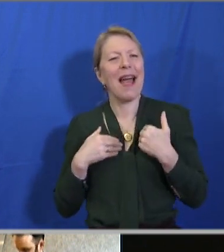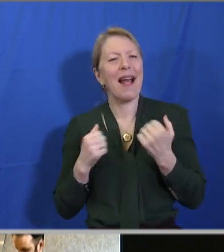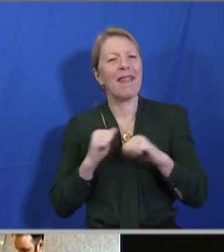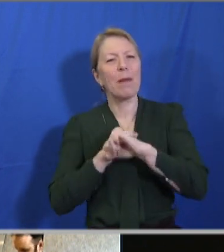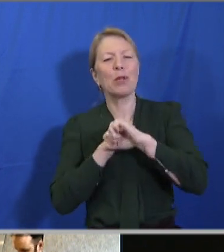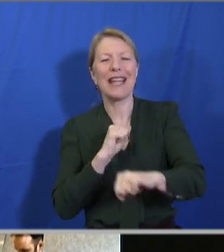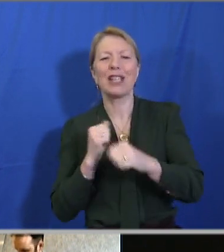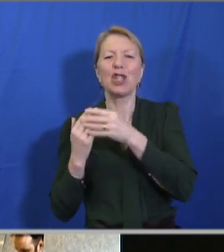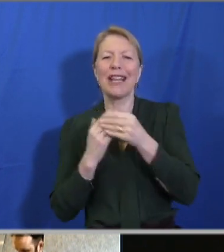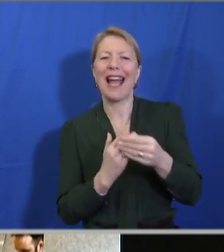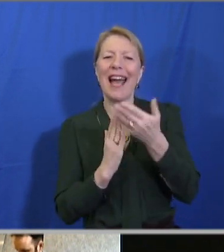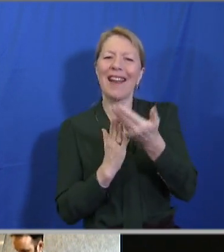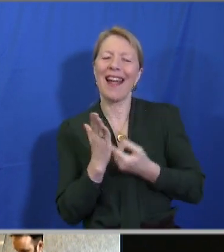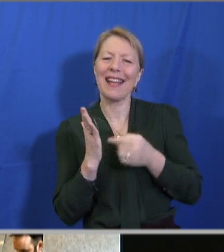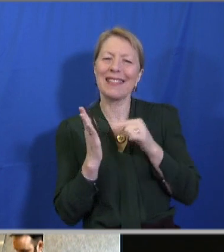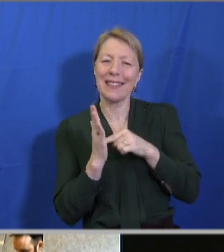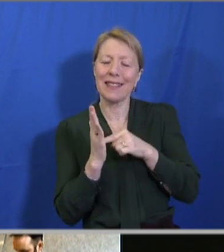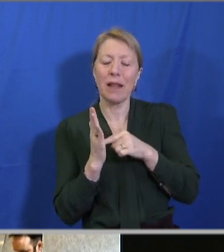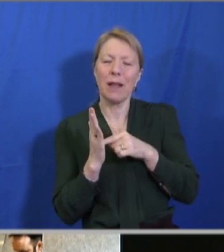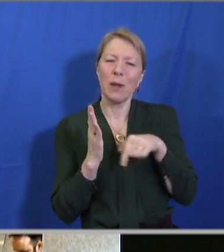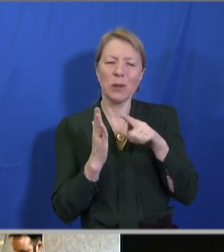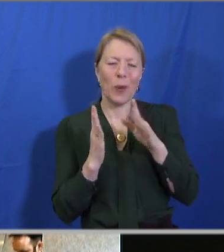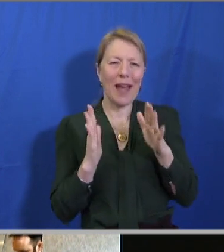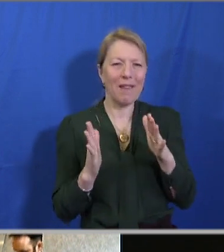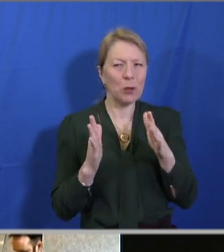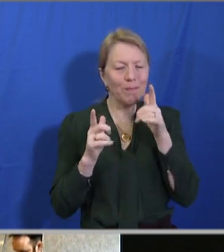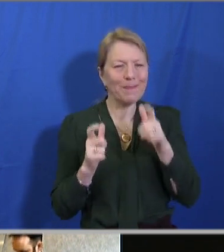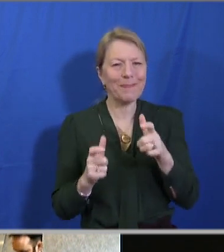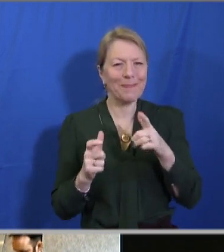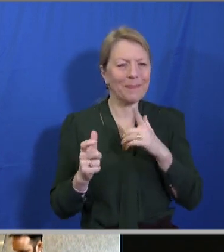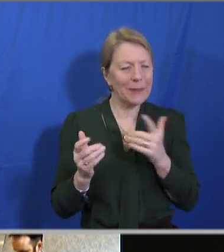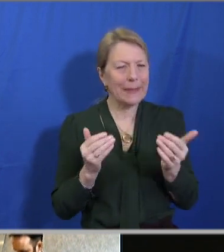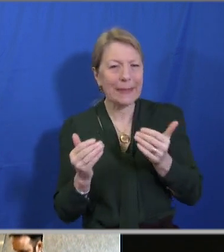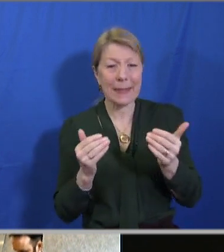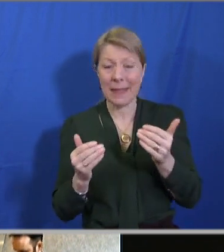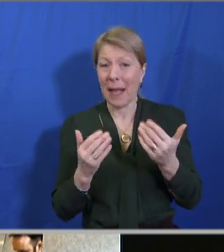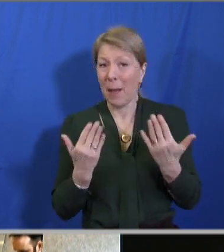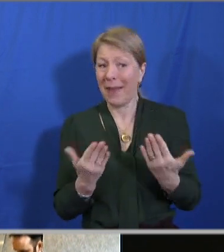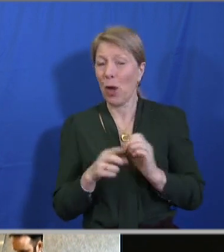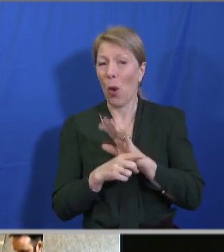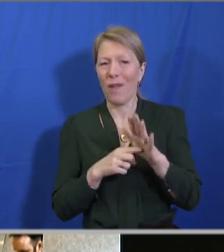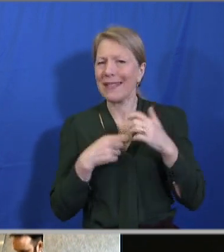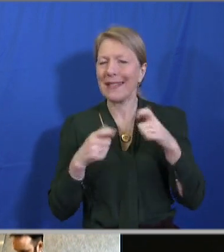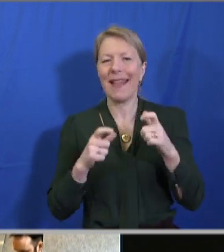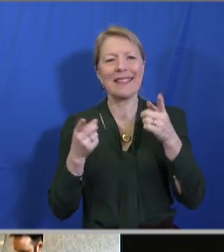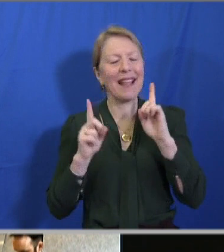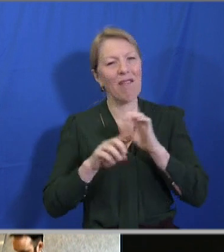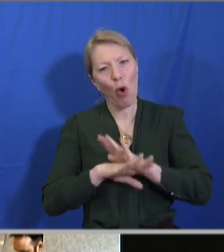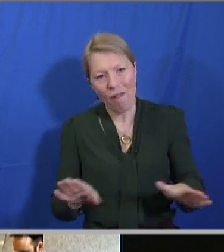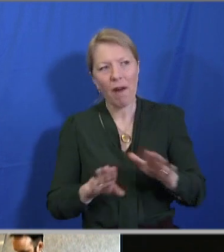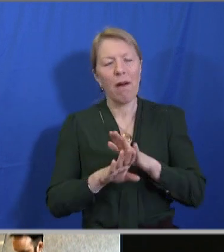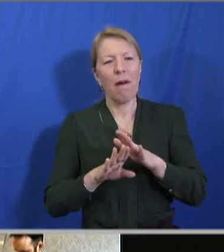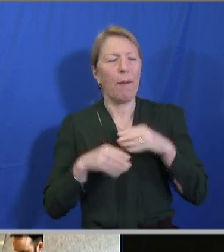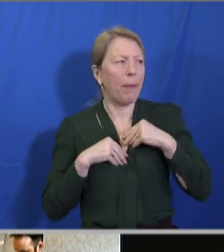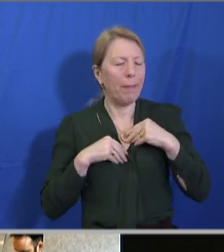community transmission of COVID-19 still remains high, there are high rates of staff absences, and that results in the temporary reduction or